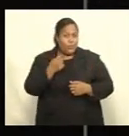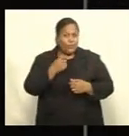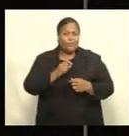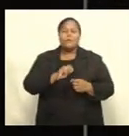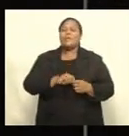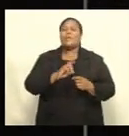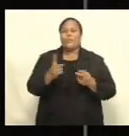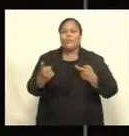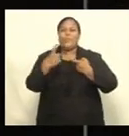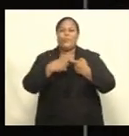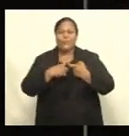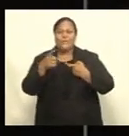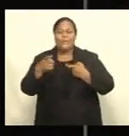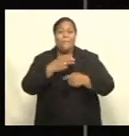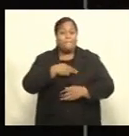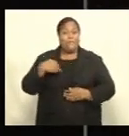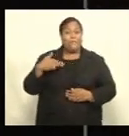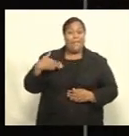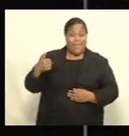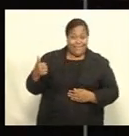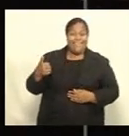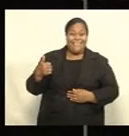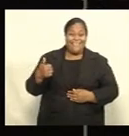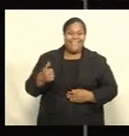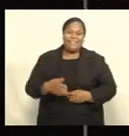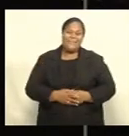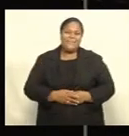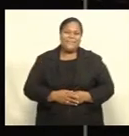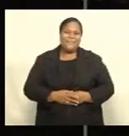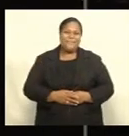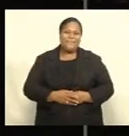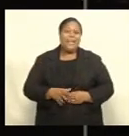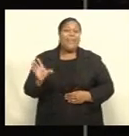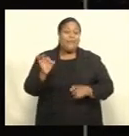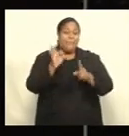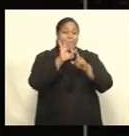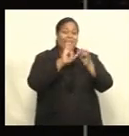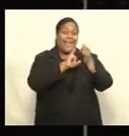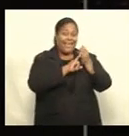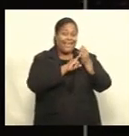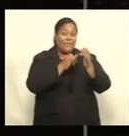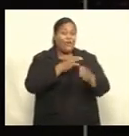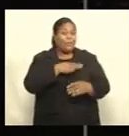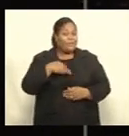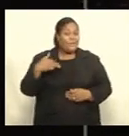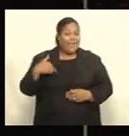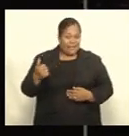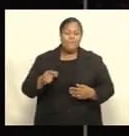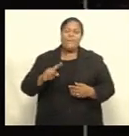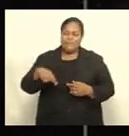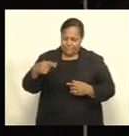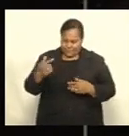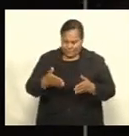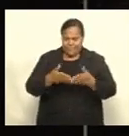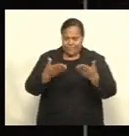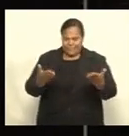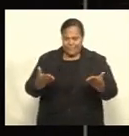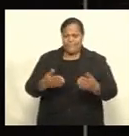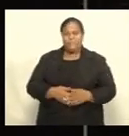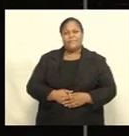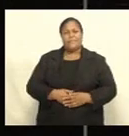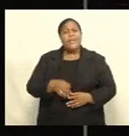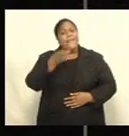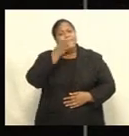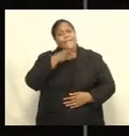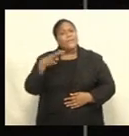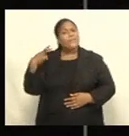now for the address by the Permanent Secretary for Health, Dr. James Fong, but we will continue with our bulletin for now. A number of volunteers have